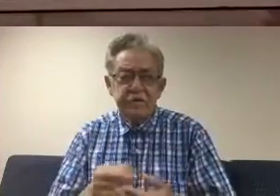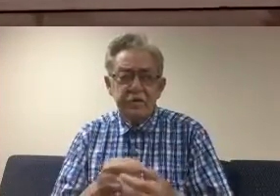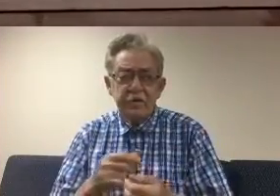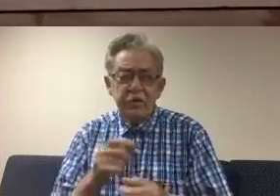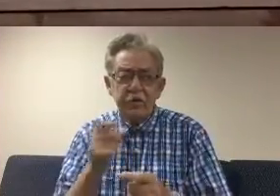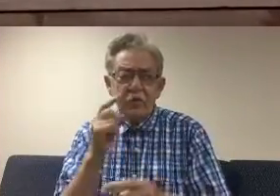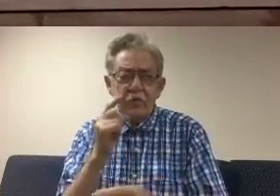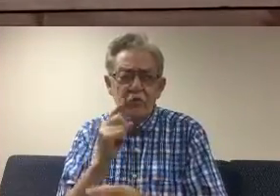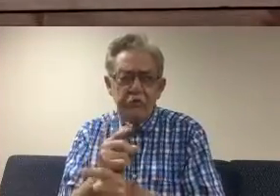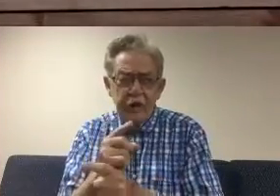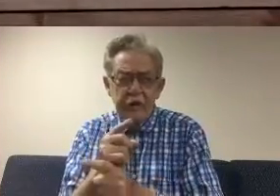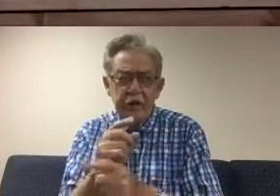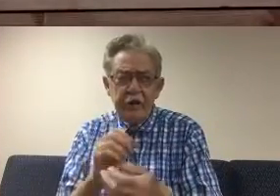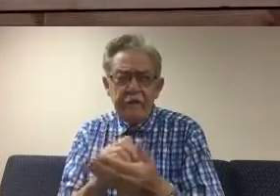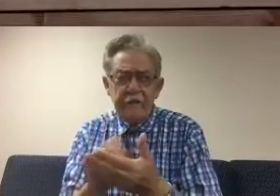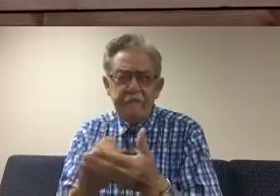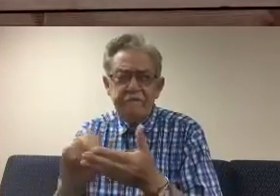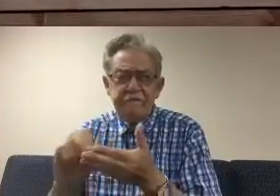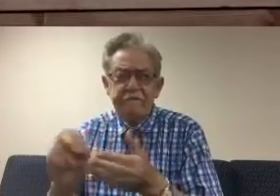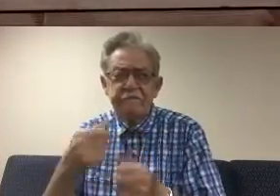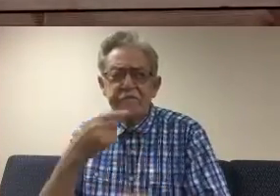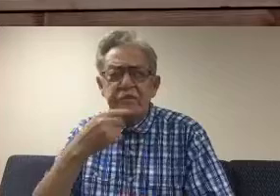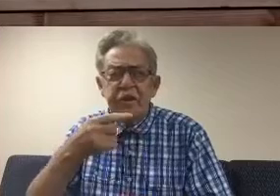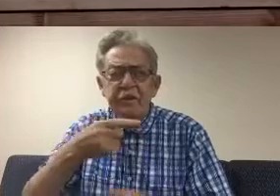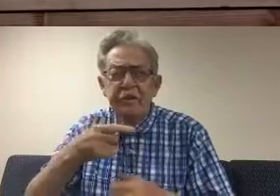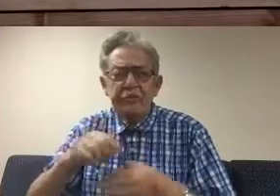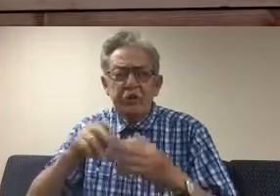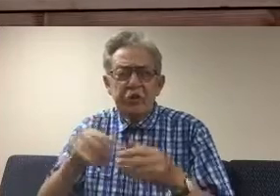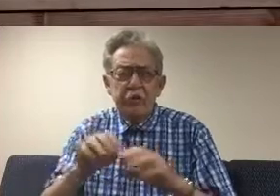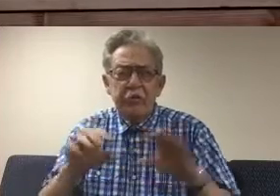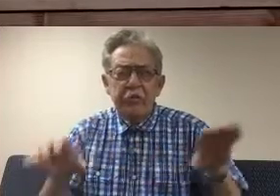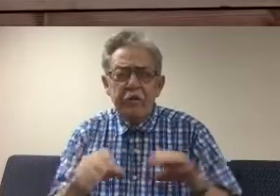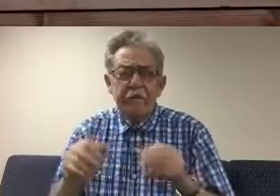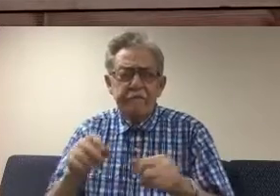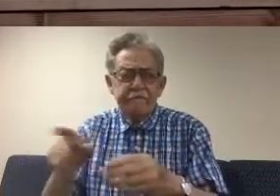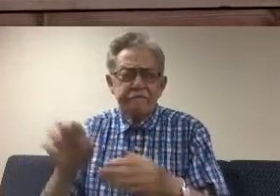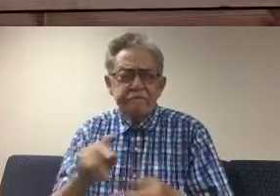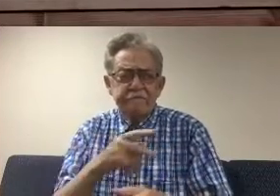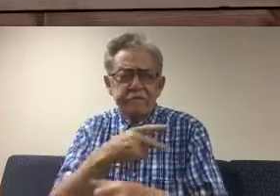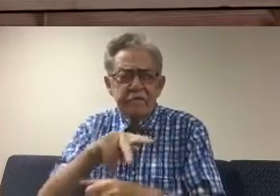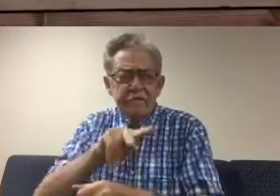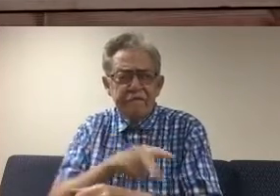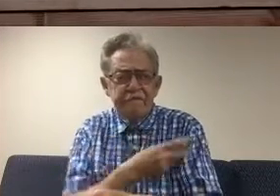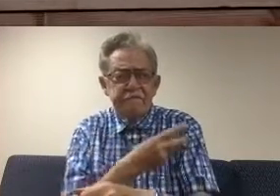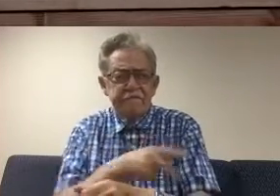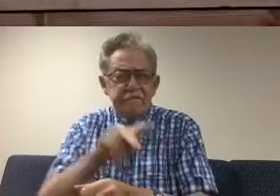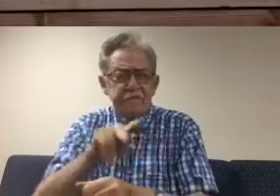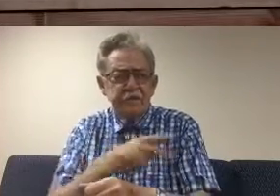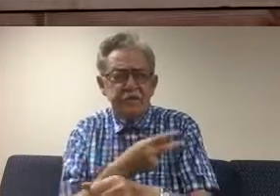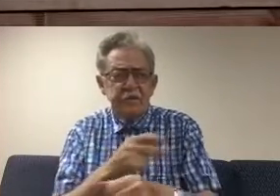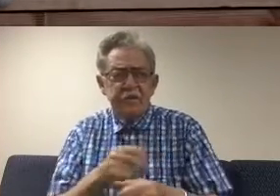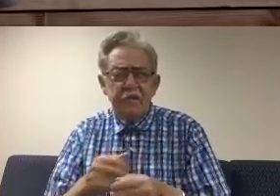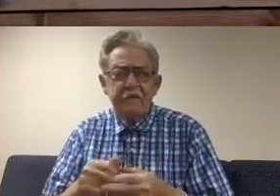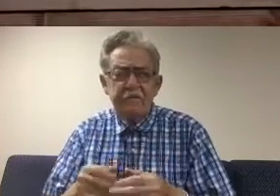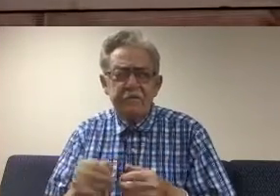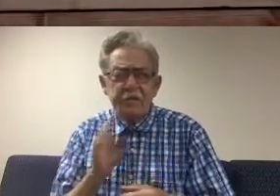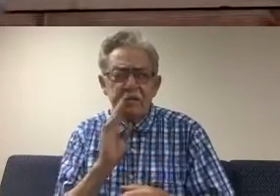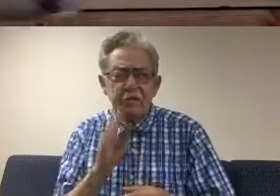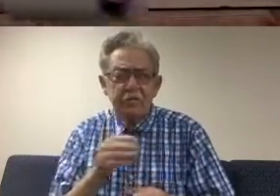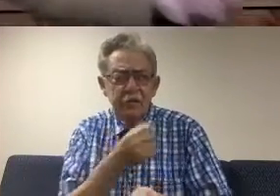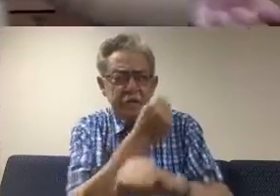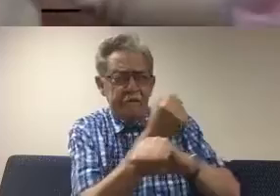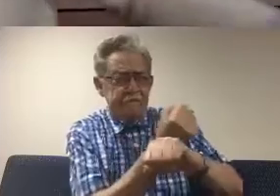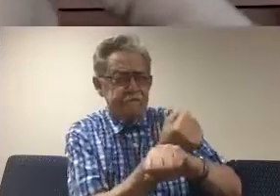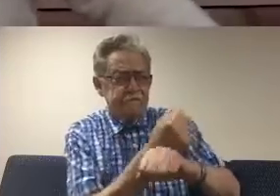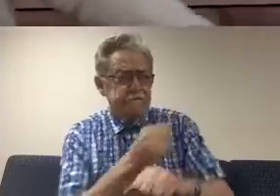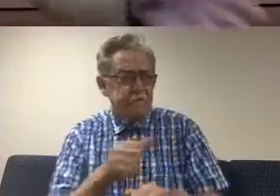Scripture. They said, you know, remember that, what it says in Psalms? that there's going to be a stone that the